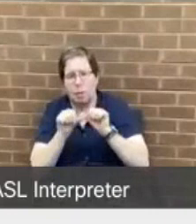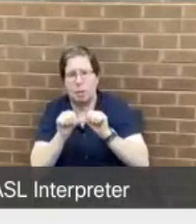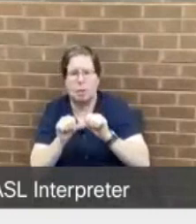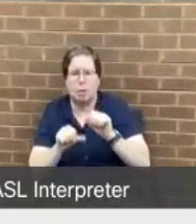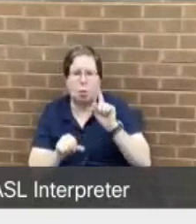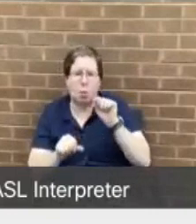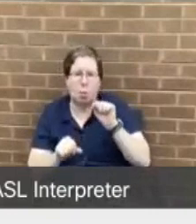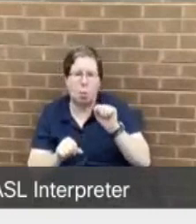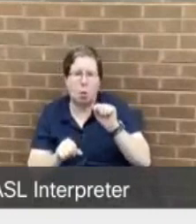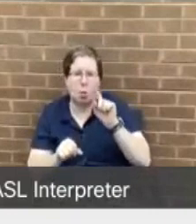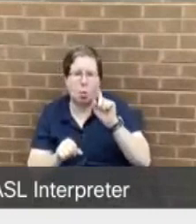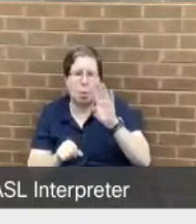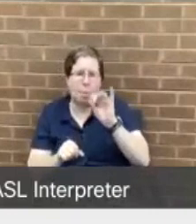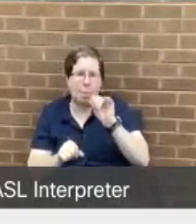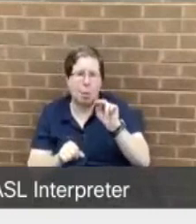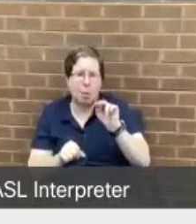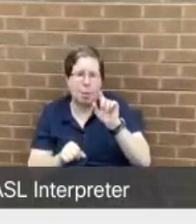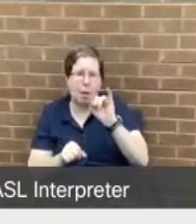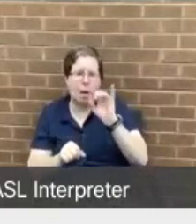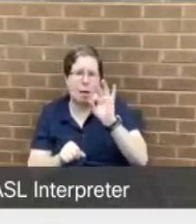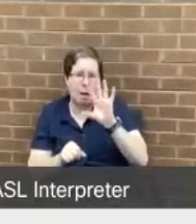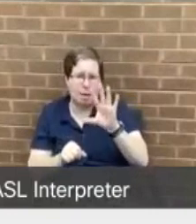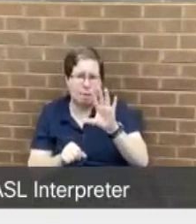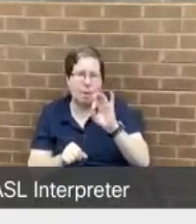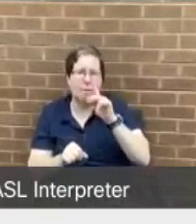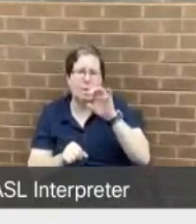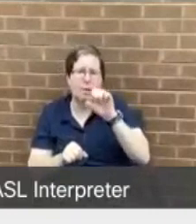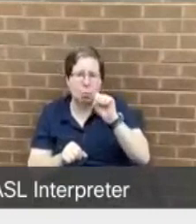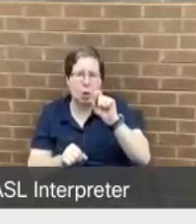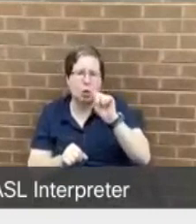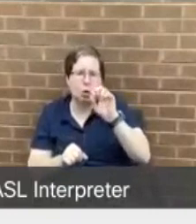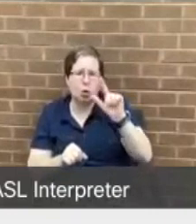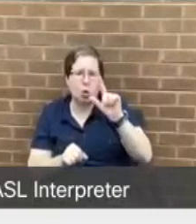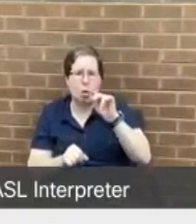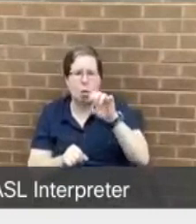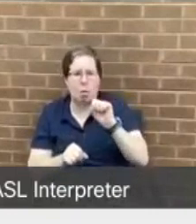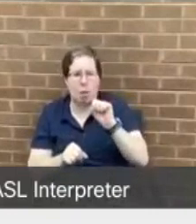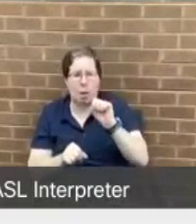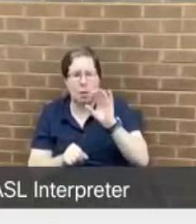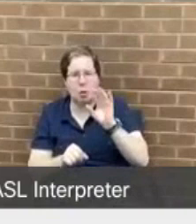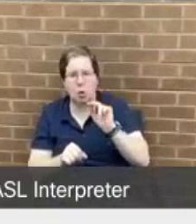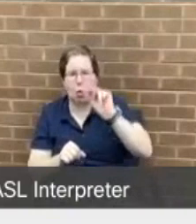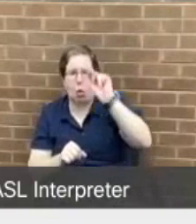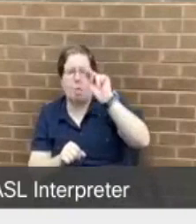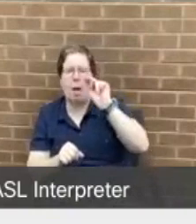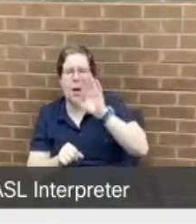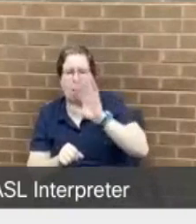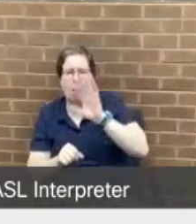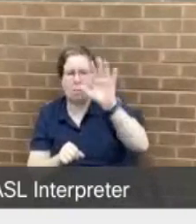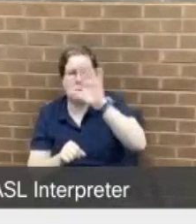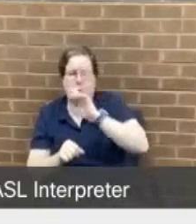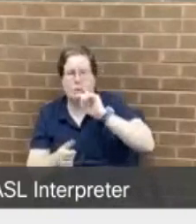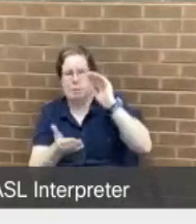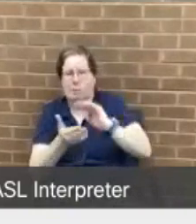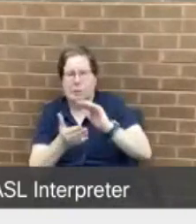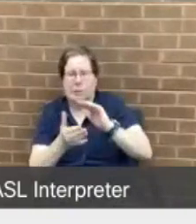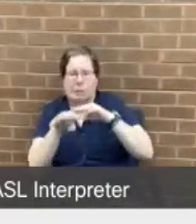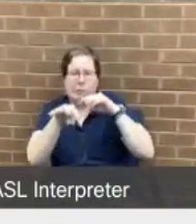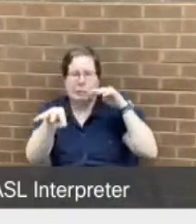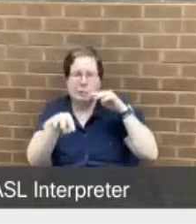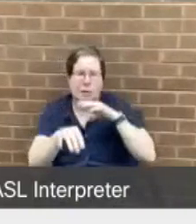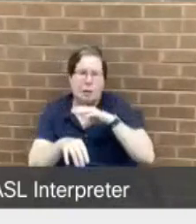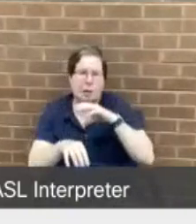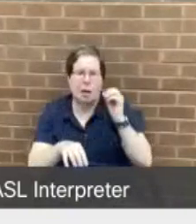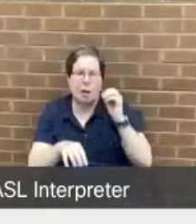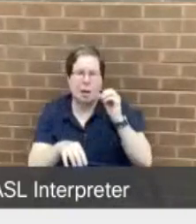$1.1 billion I-95 Express Toll Lanes Northbound Extension Program to relieve congestion and improve travel along